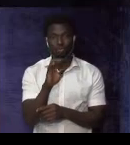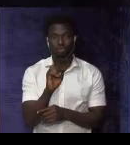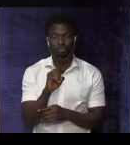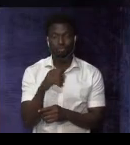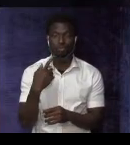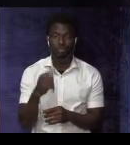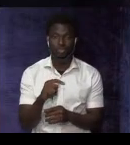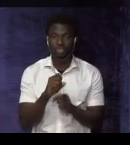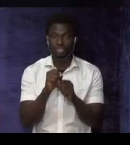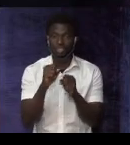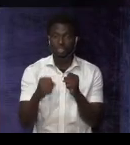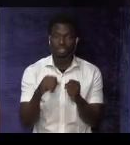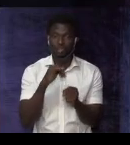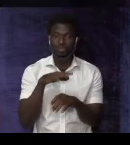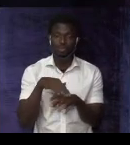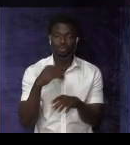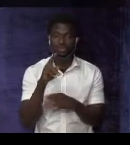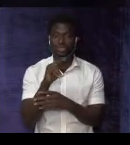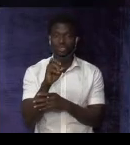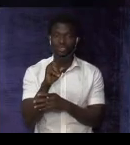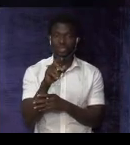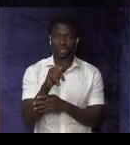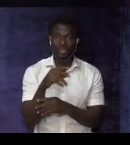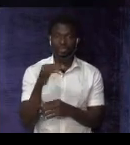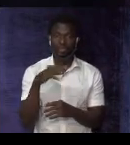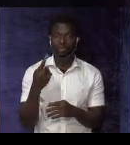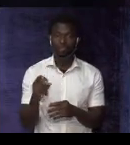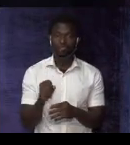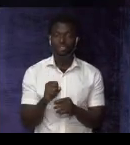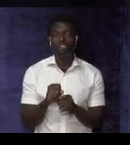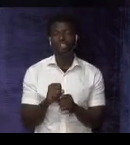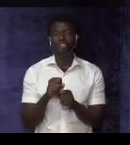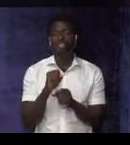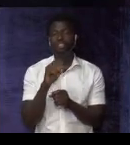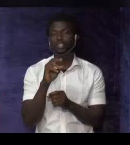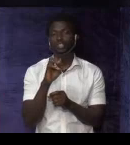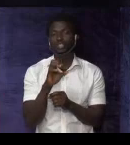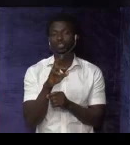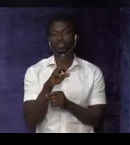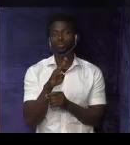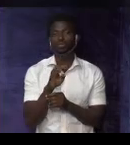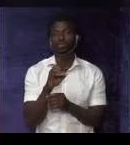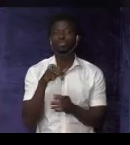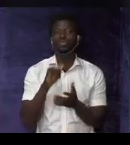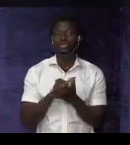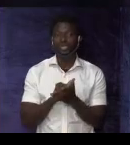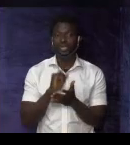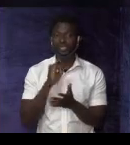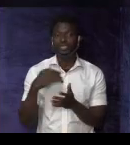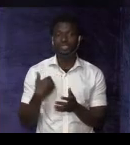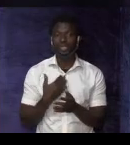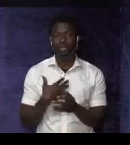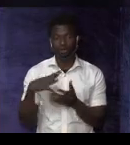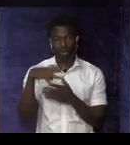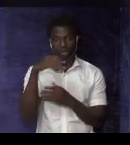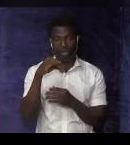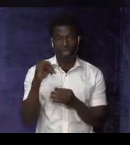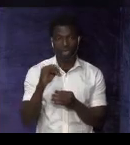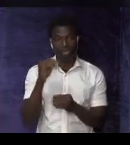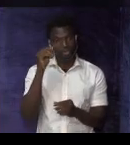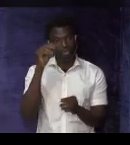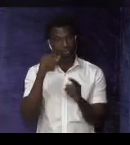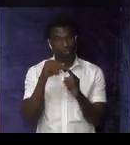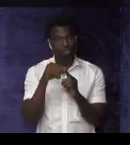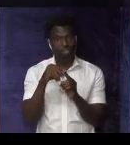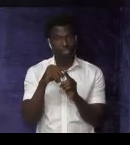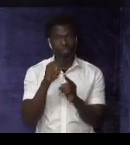this shape is called the net of the cube. And that is exactly bone of contention today. So what's exactly our learning objectives?